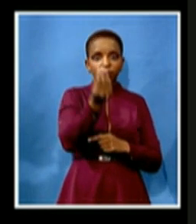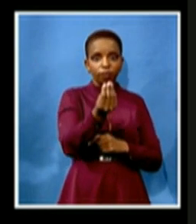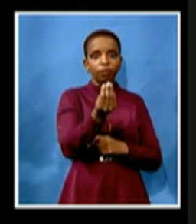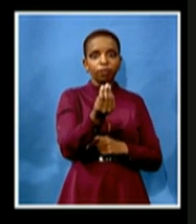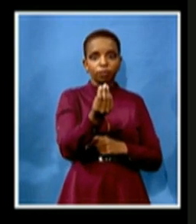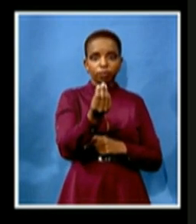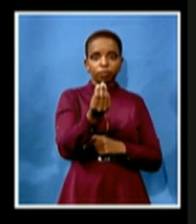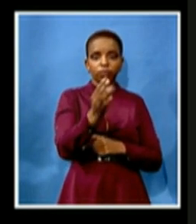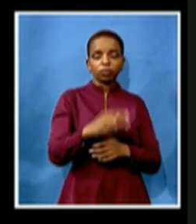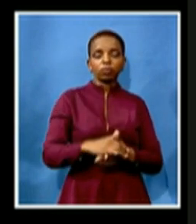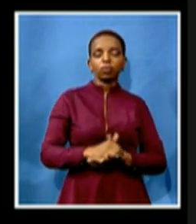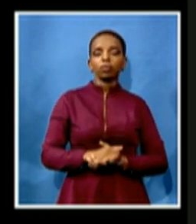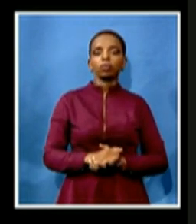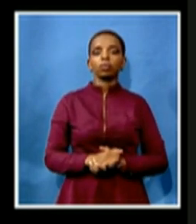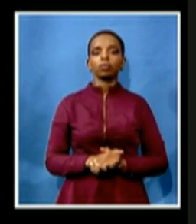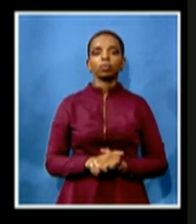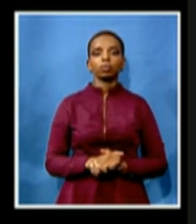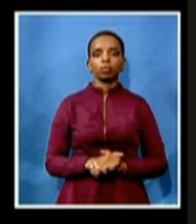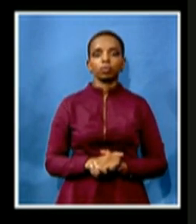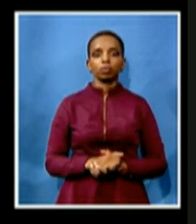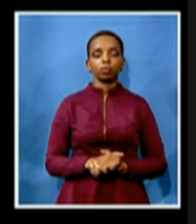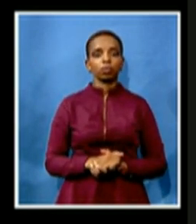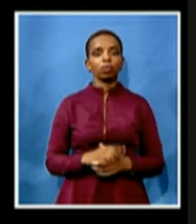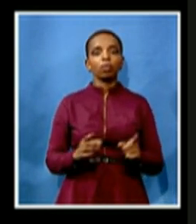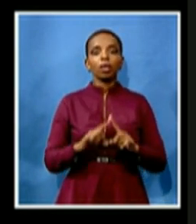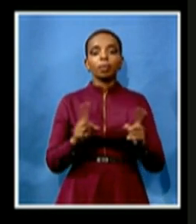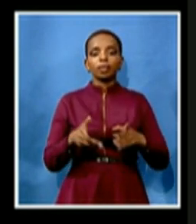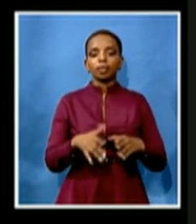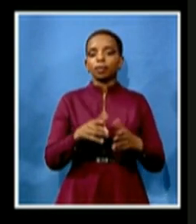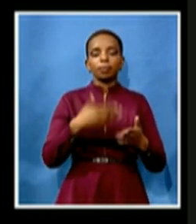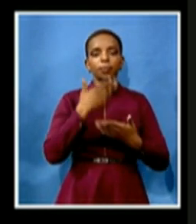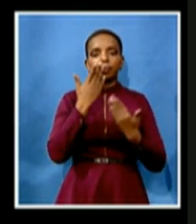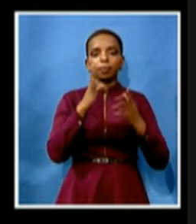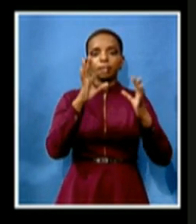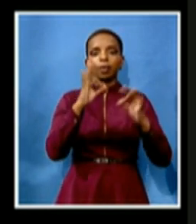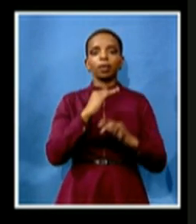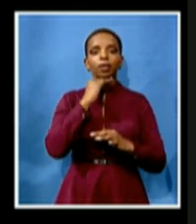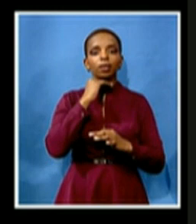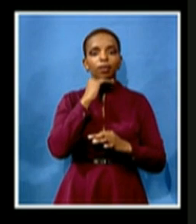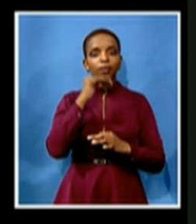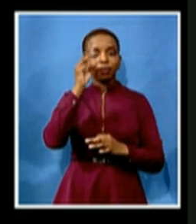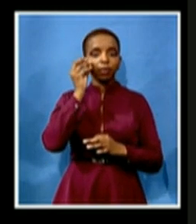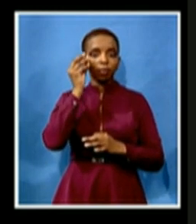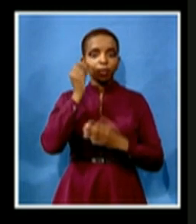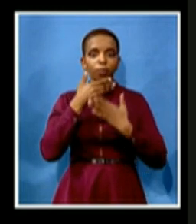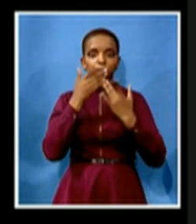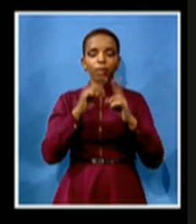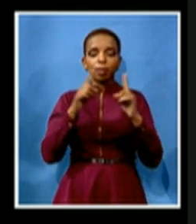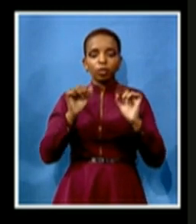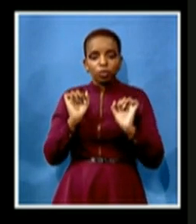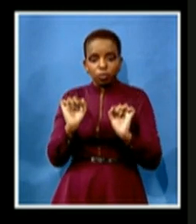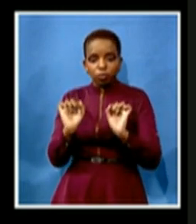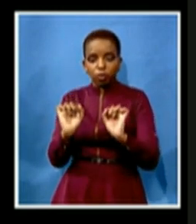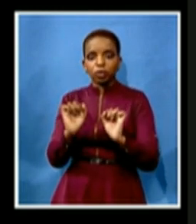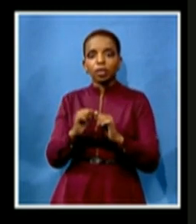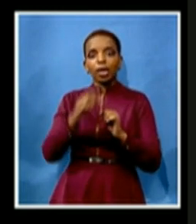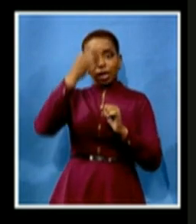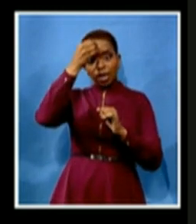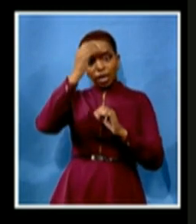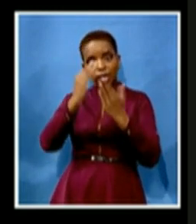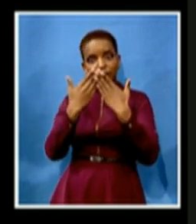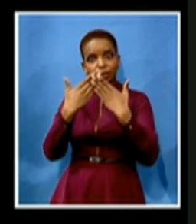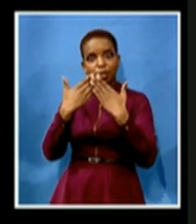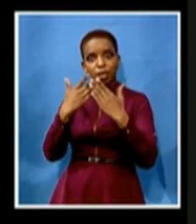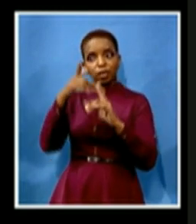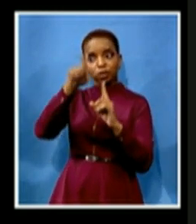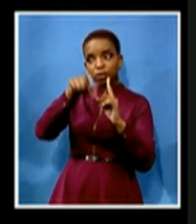want to encourage the press to push us academics to make all our source code available, to make all our data available, so that there